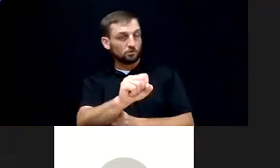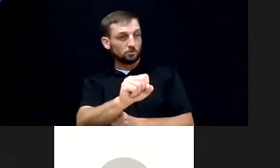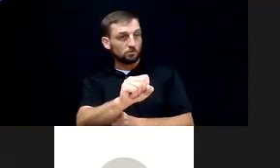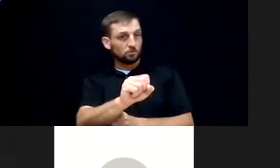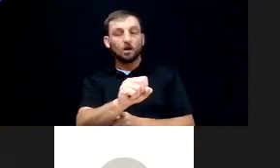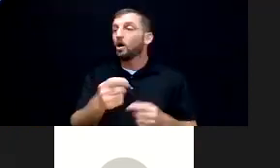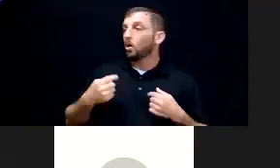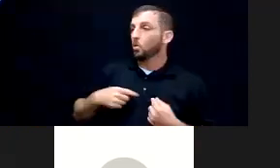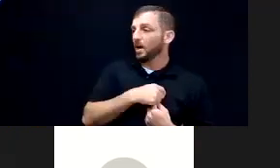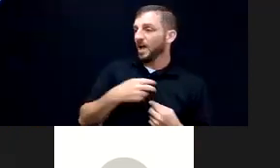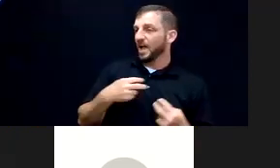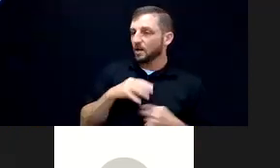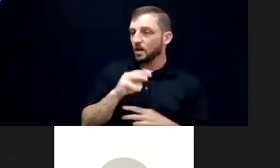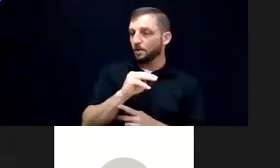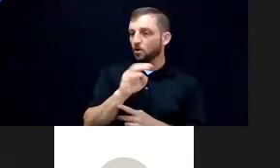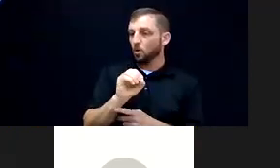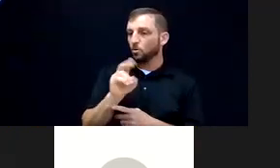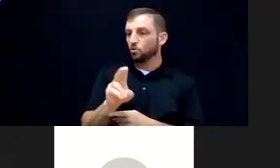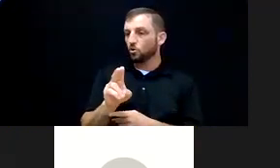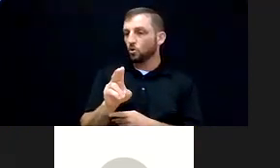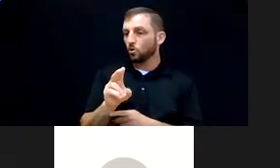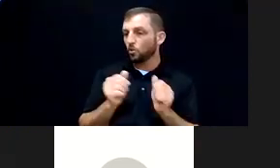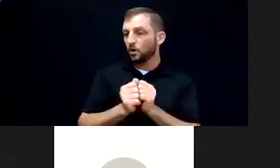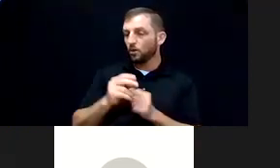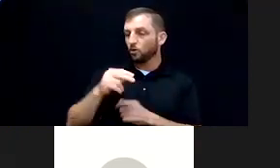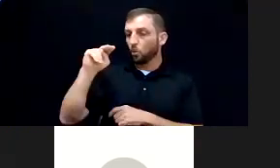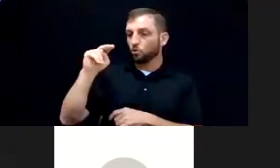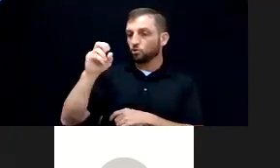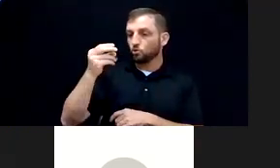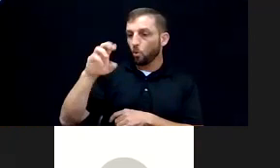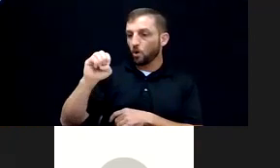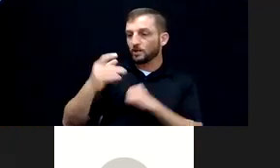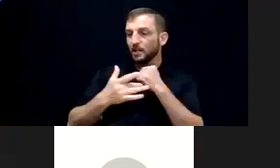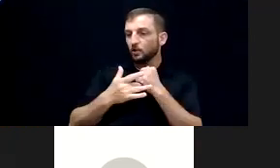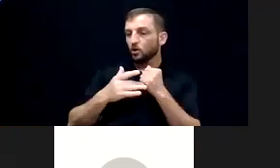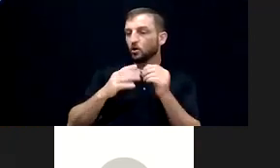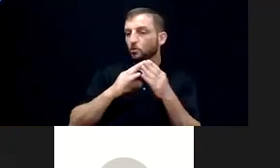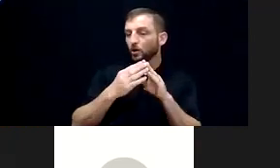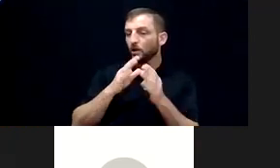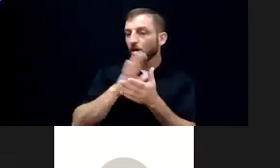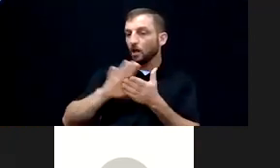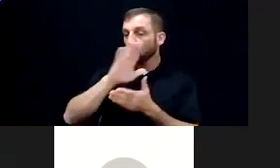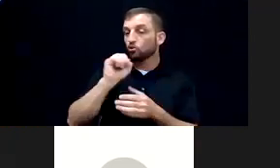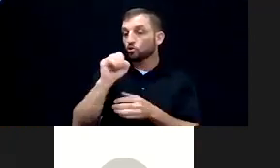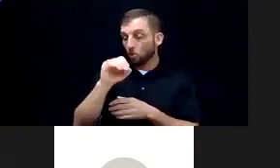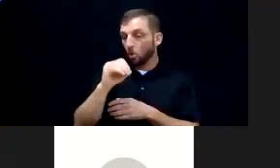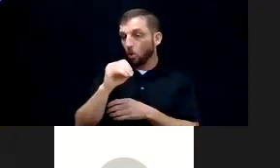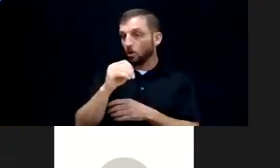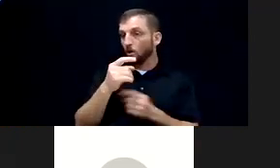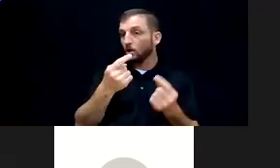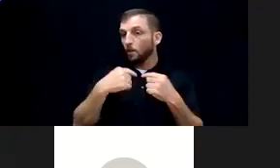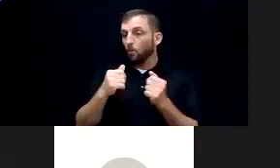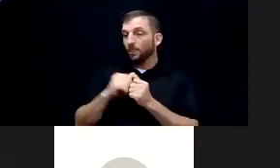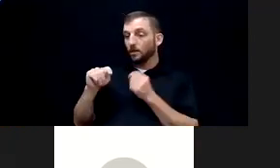We have an MOU with North Shore Technical Community College. So if students come with a TOPS